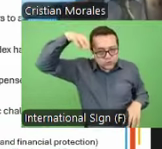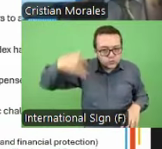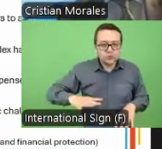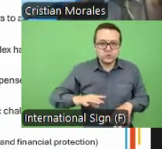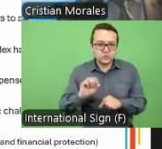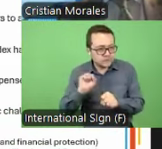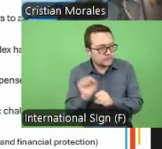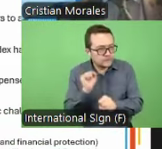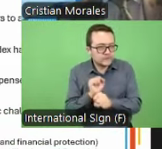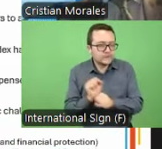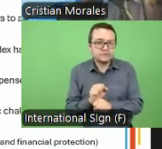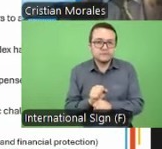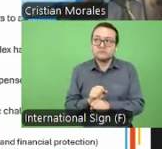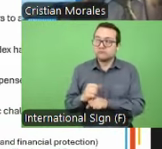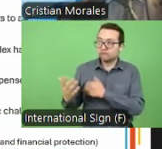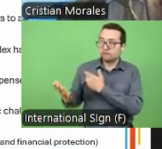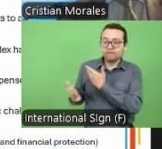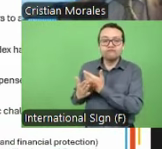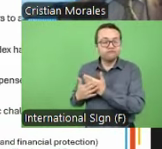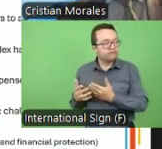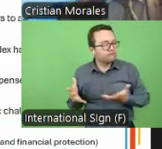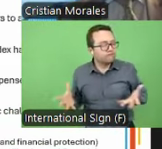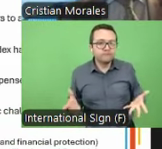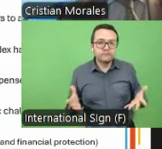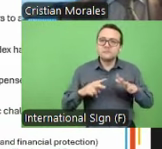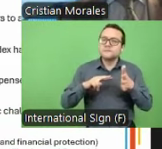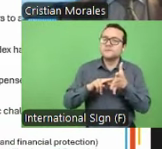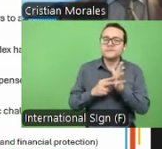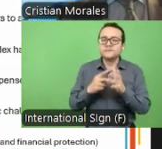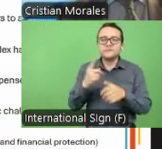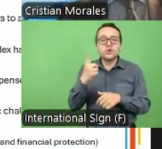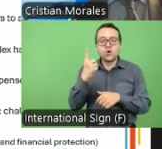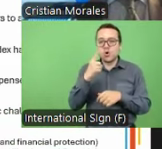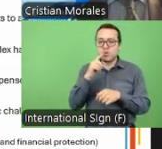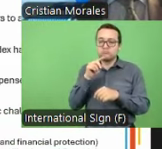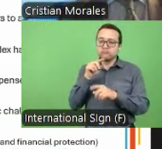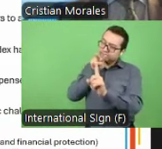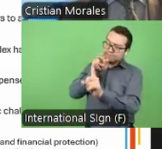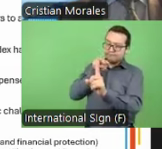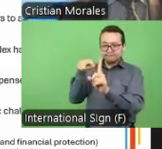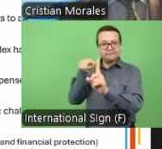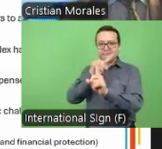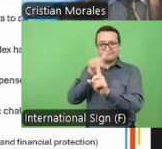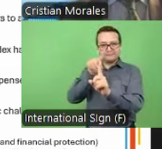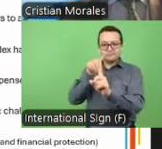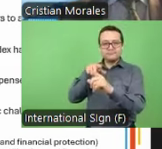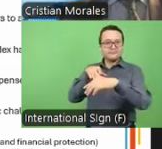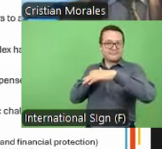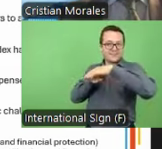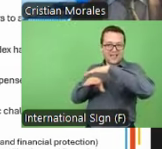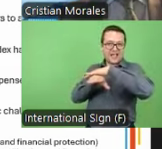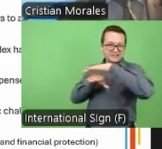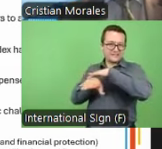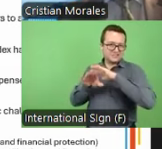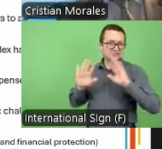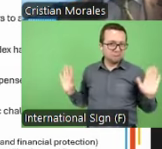effort, implica no solamente un abordaje which integral implies not only an integrated incorporando approach la cuestión by de acceso, como les incorporating comentaba access,